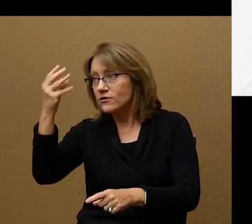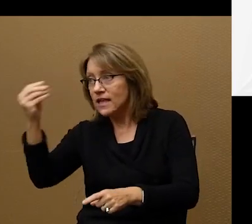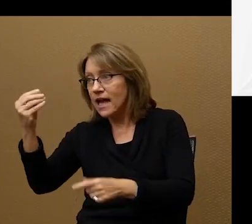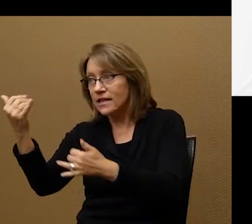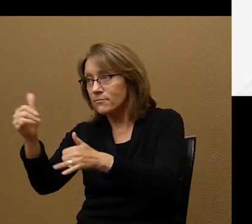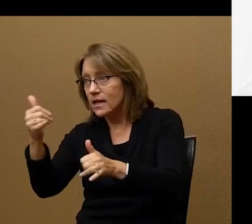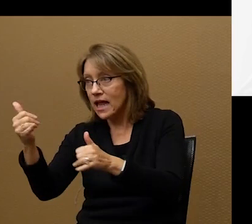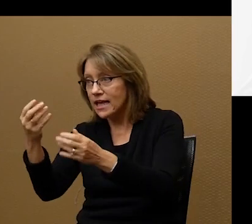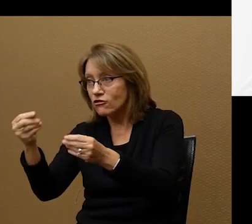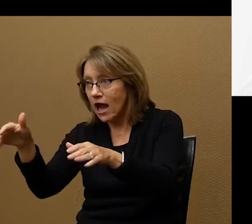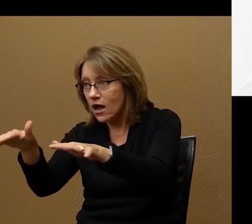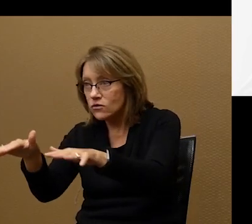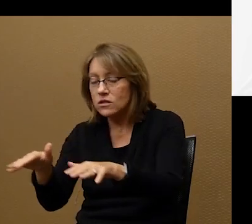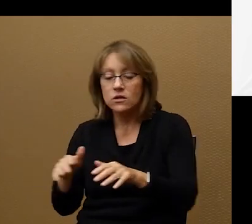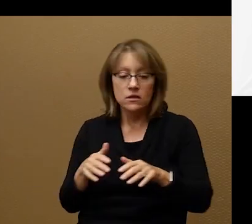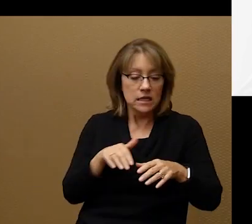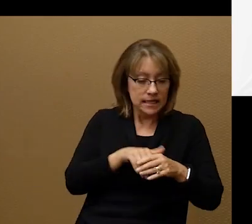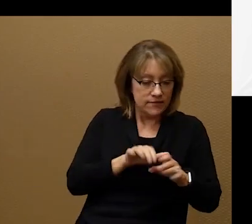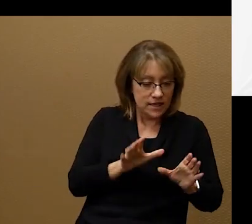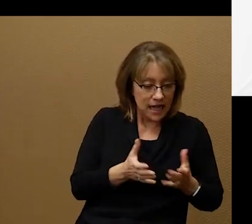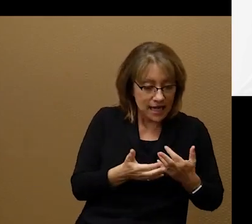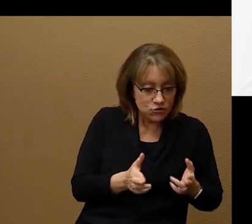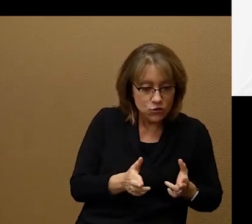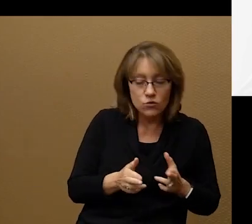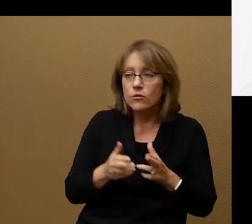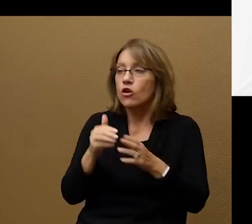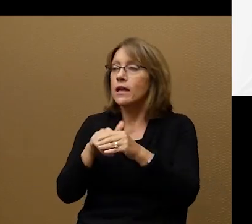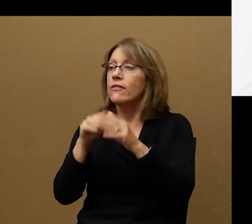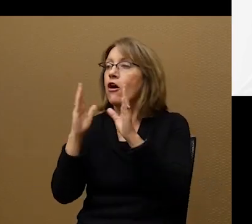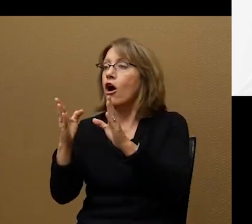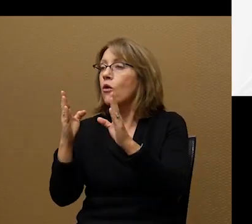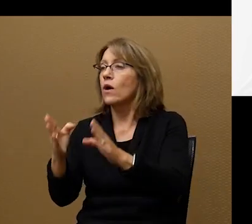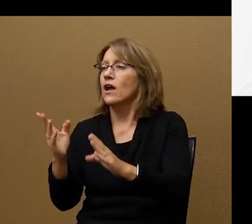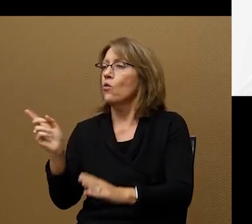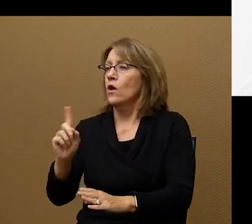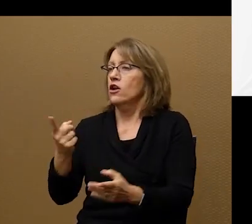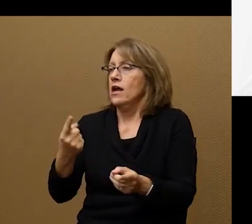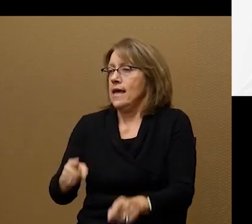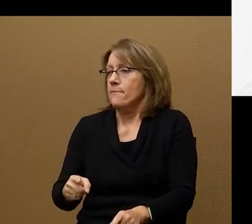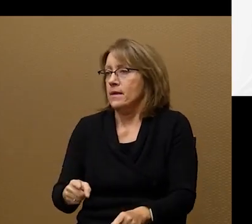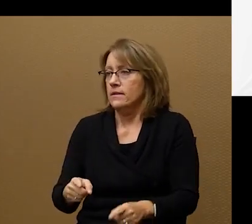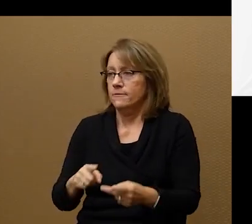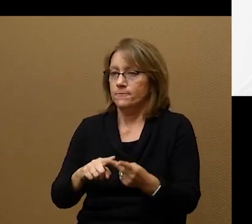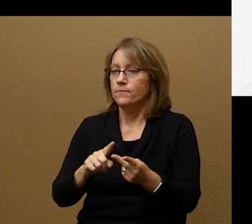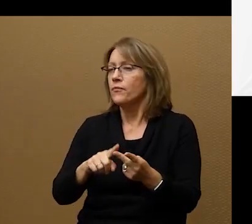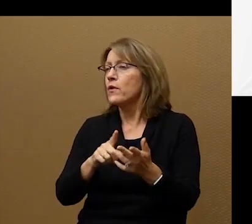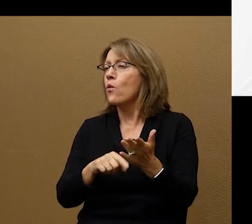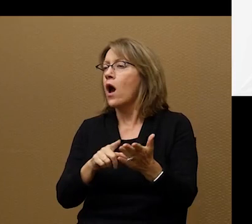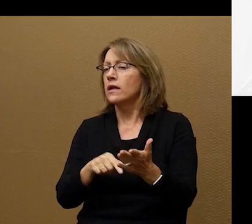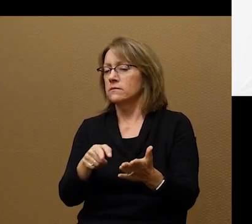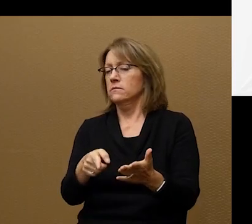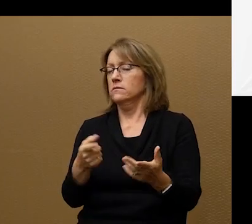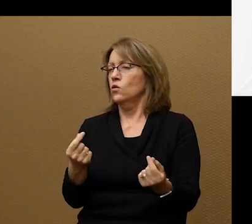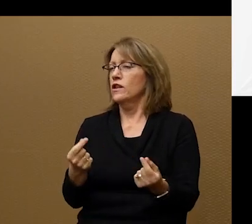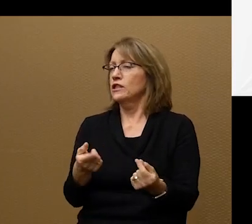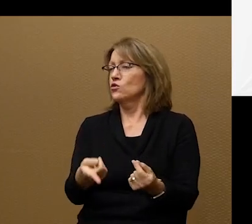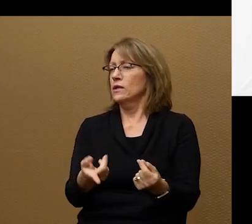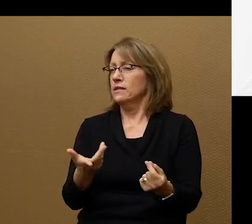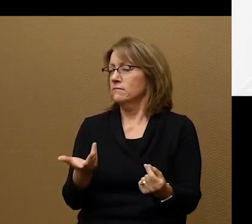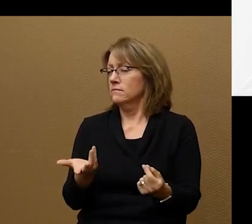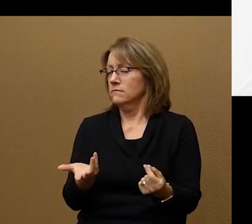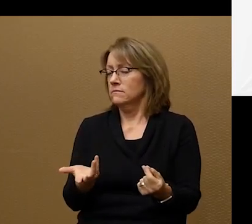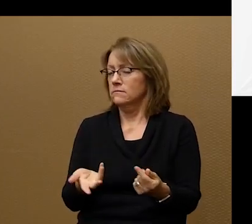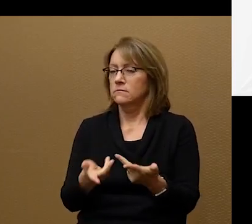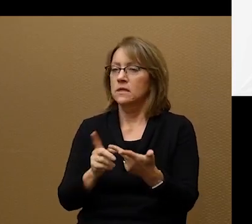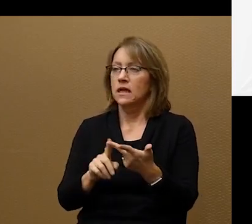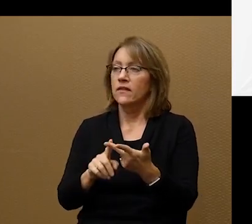it, the classroom? Is it the hallway? What the behavior is, and then